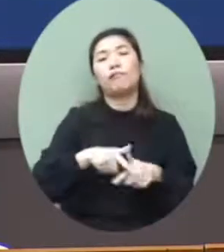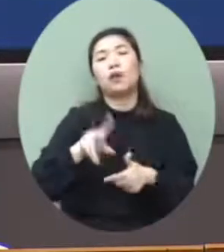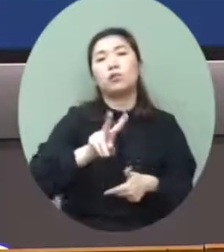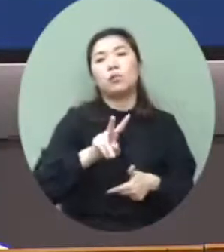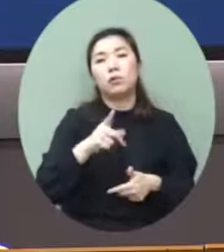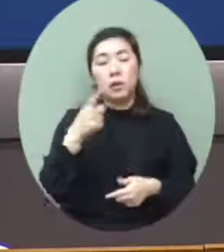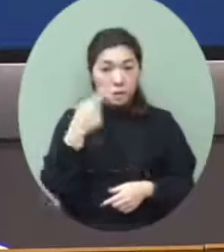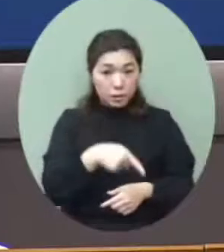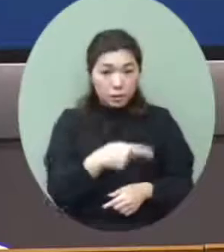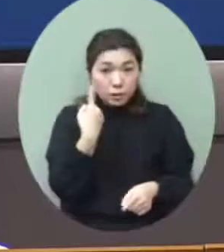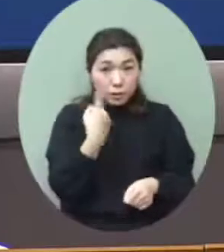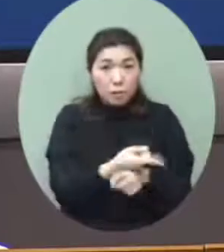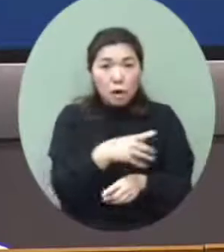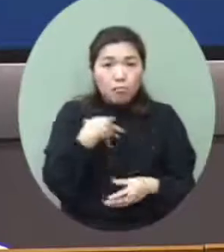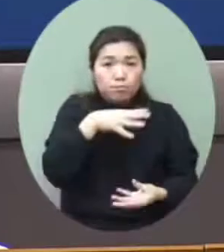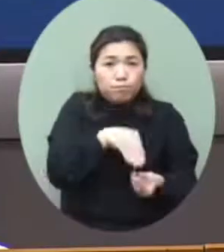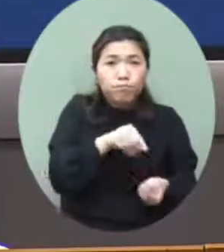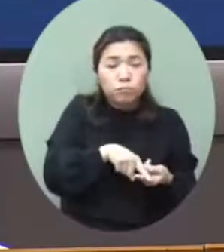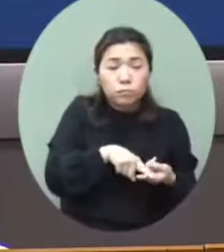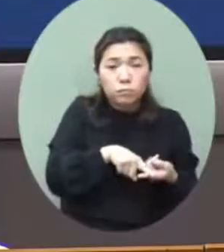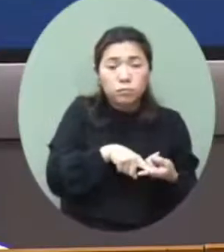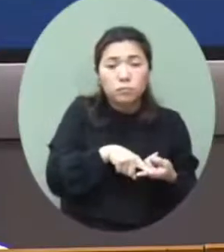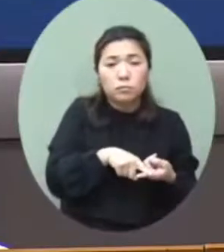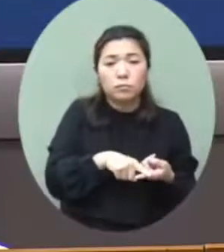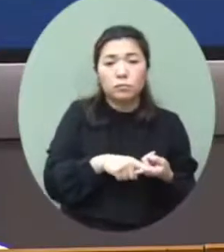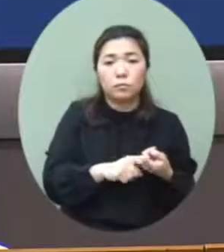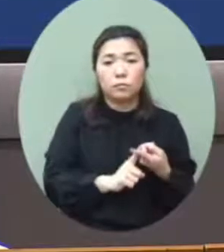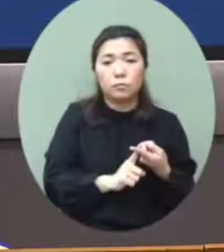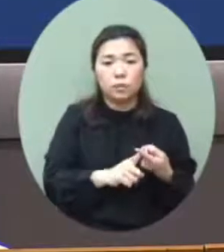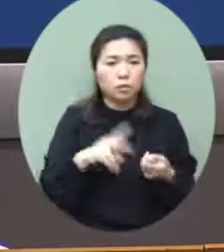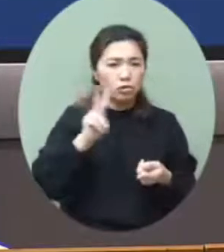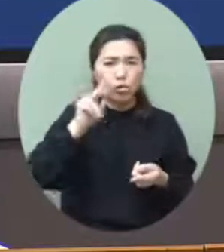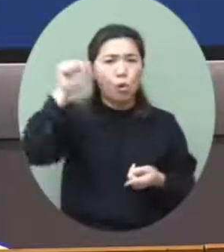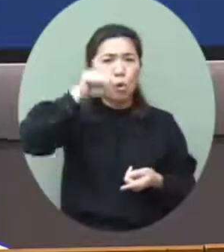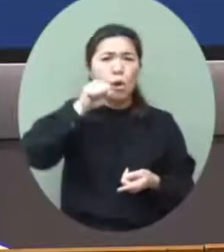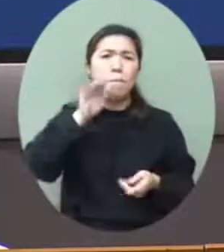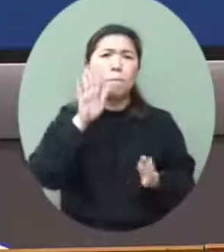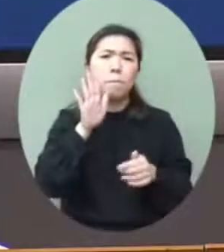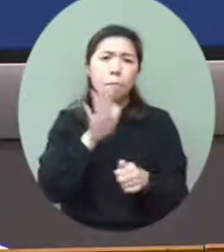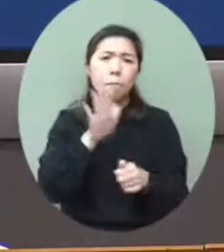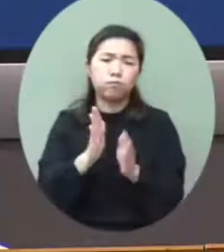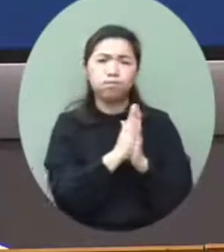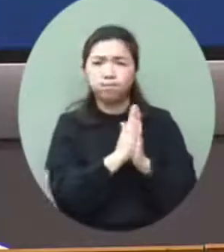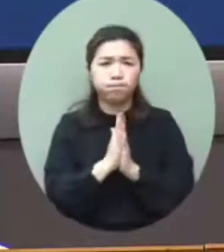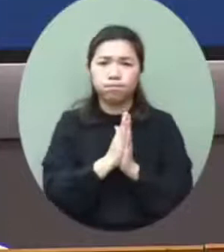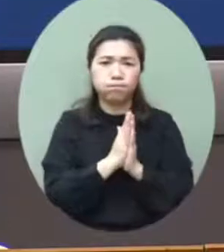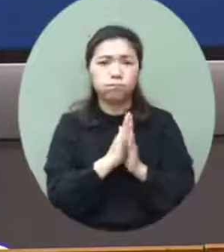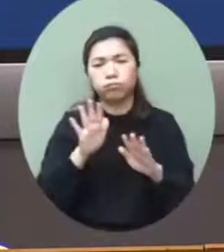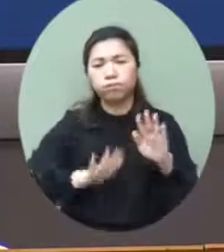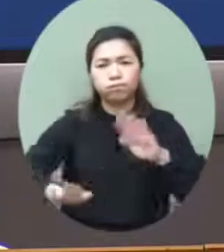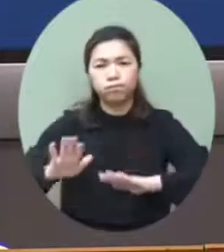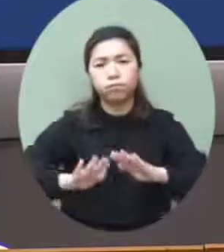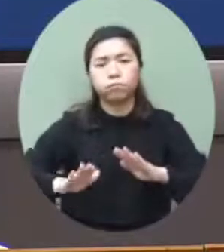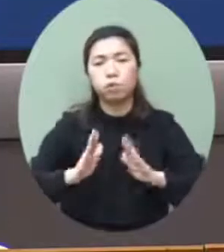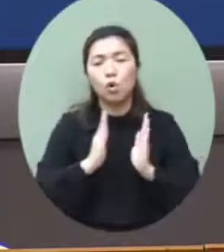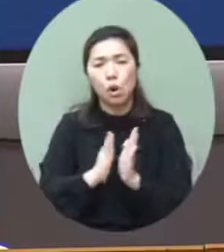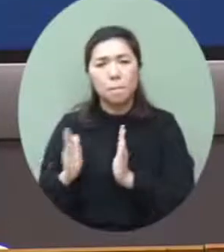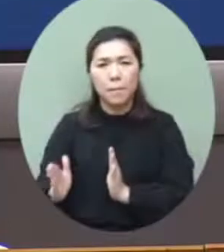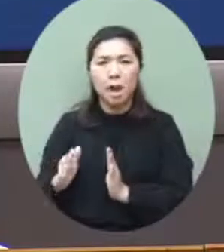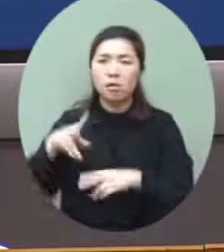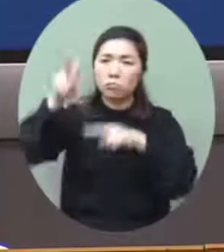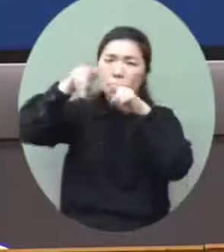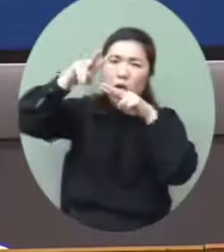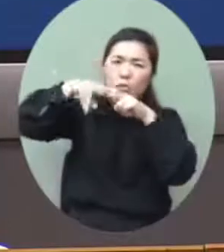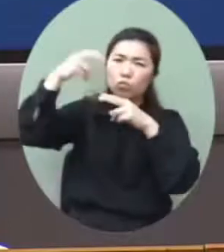is just the way the department dealt with the slaughtering sector. We are trying very